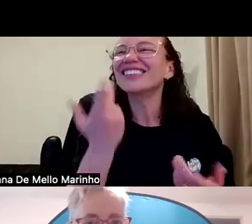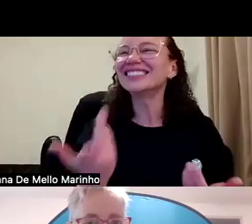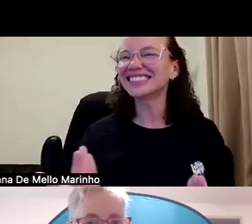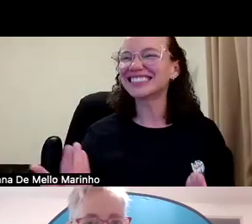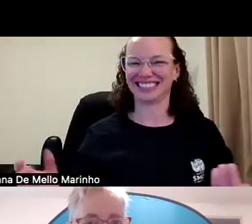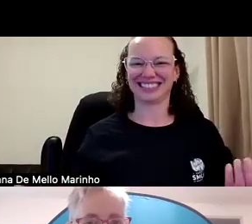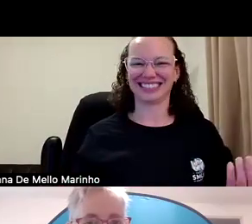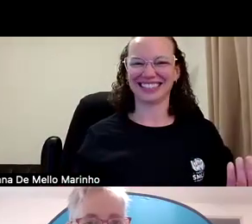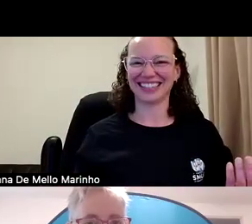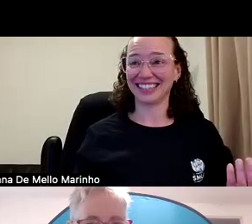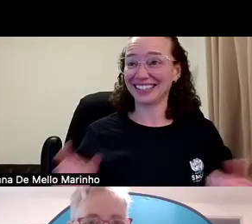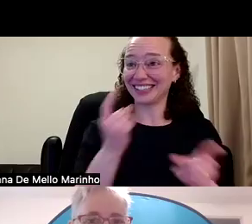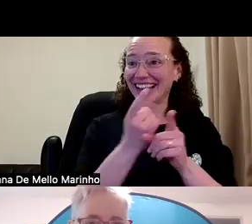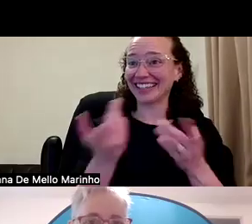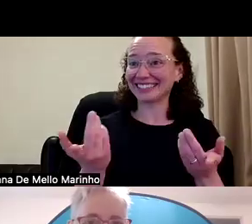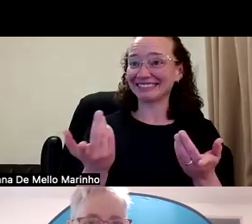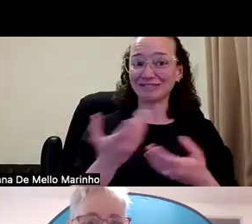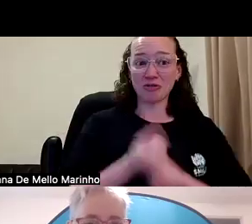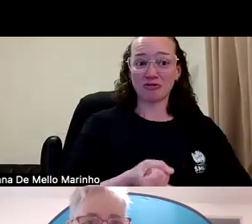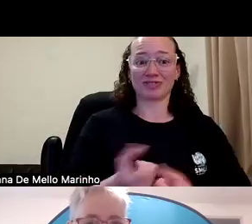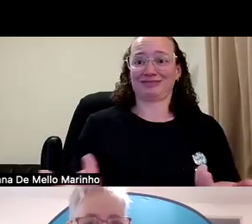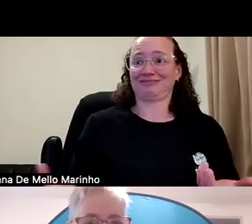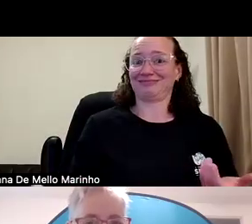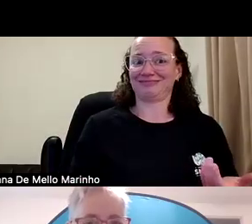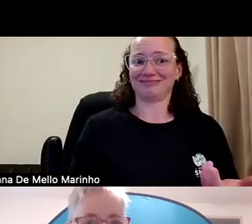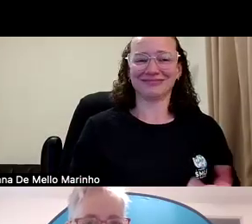we're working together. I work with this dentist, right?